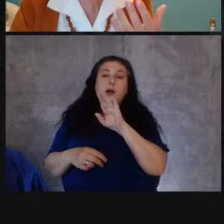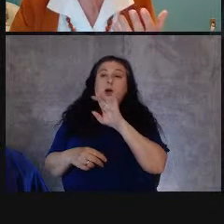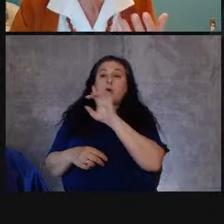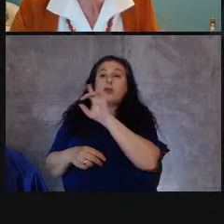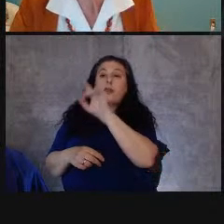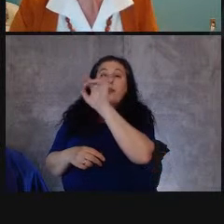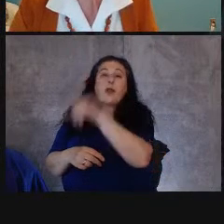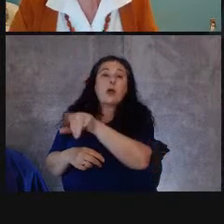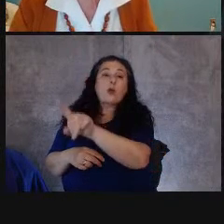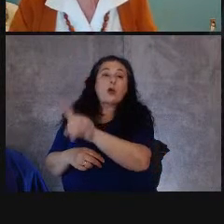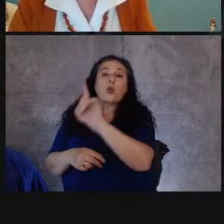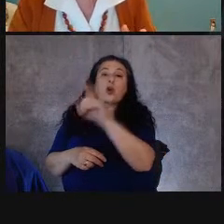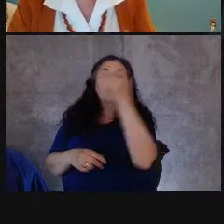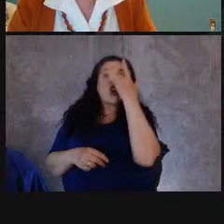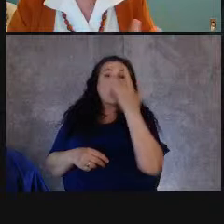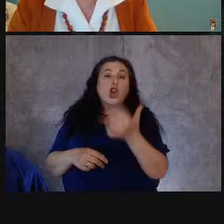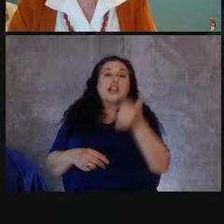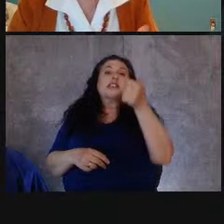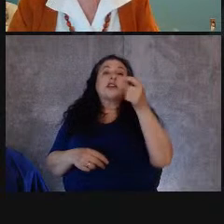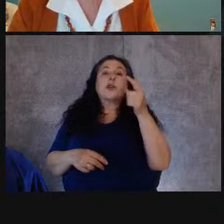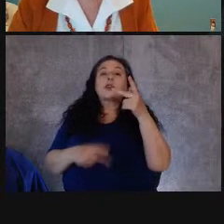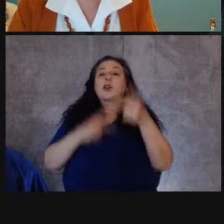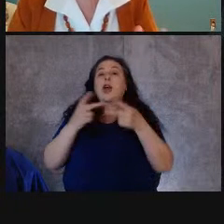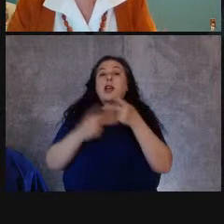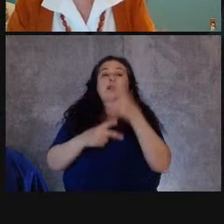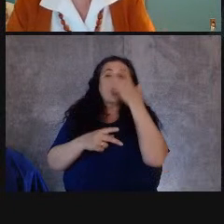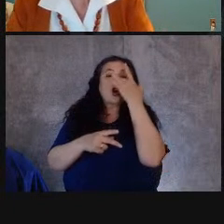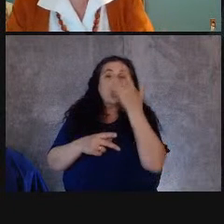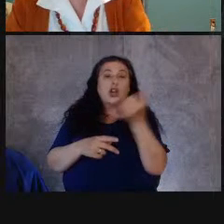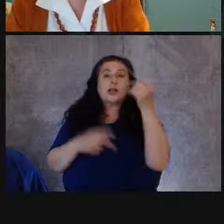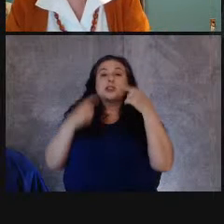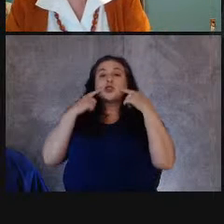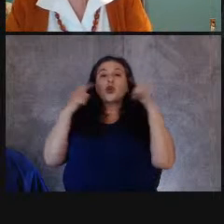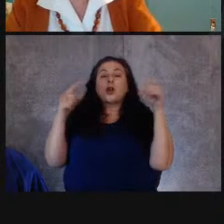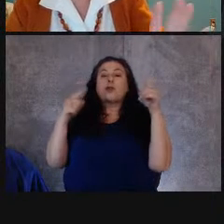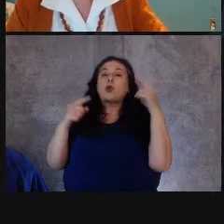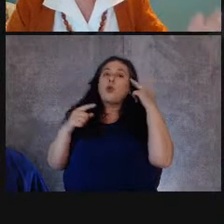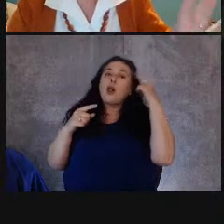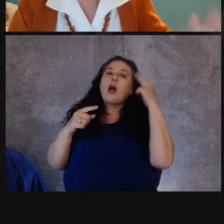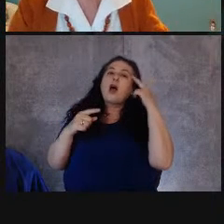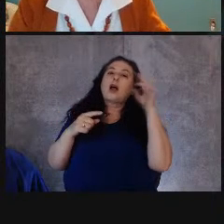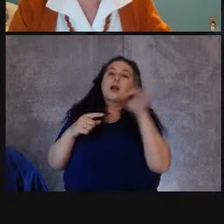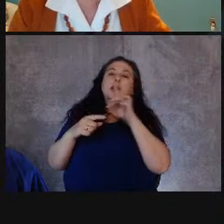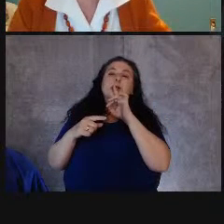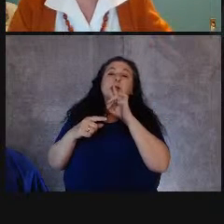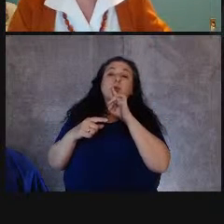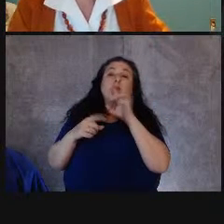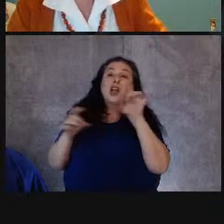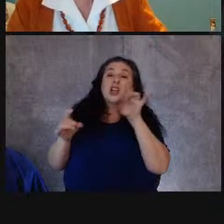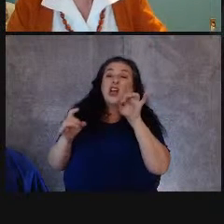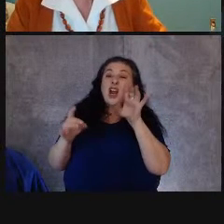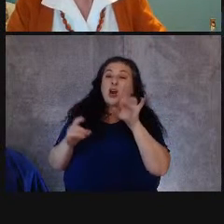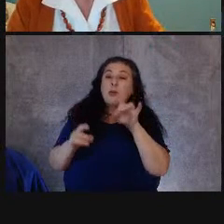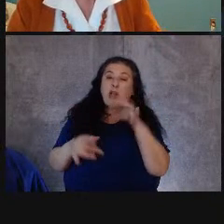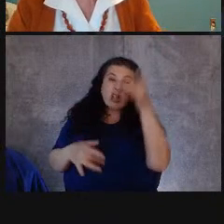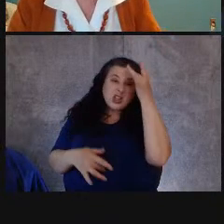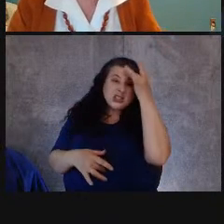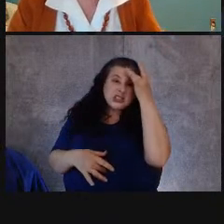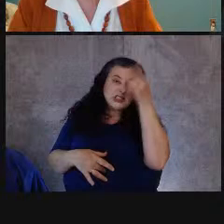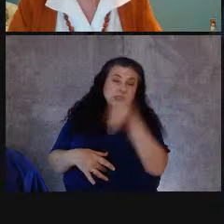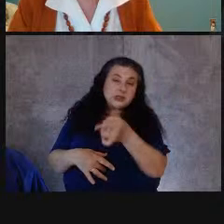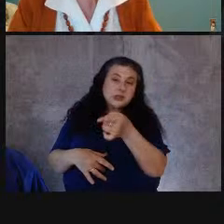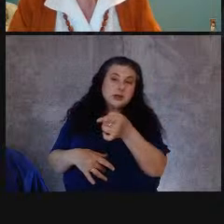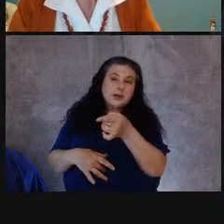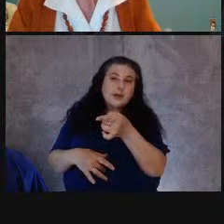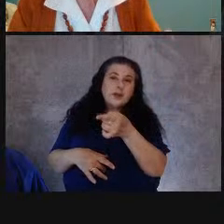the earliest of these. Kind of the earliest triumph was the realization that this really terrible, terrible disease